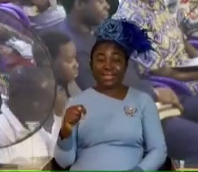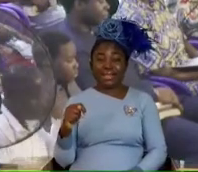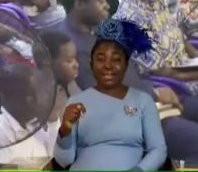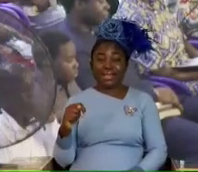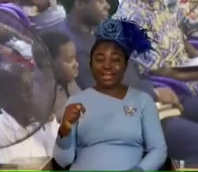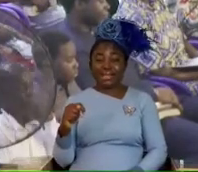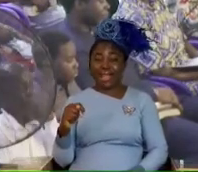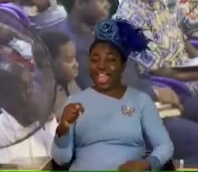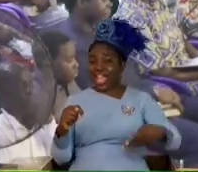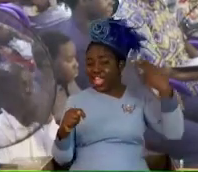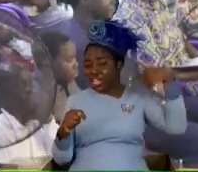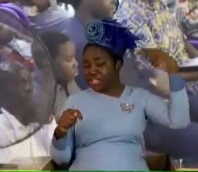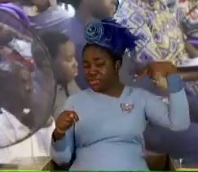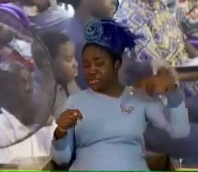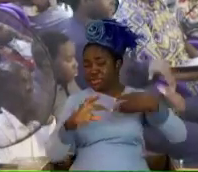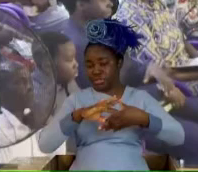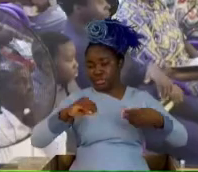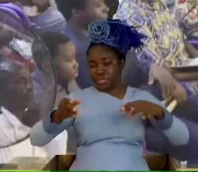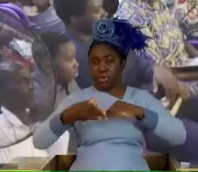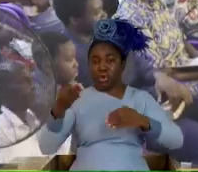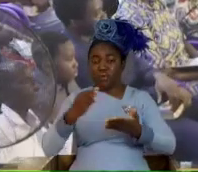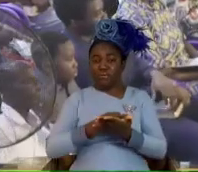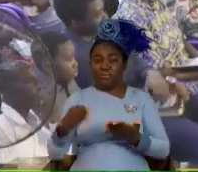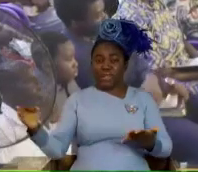warfare can be